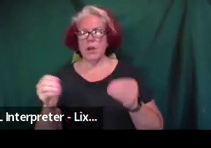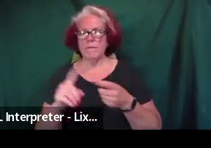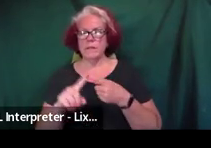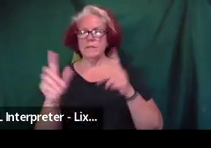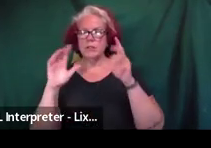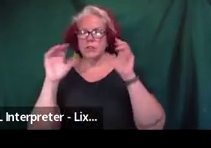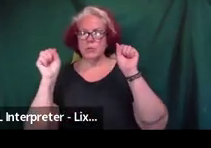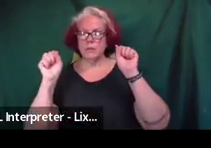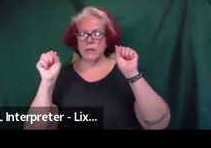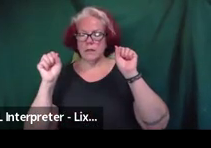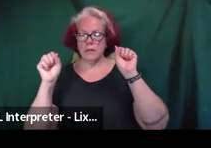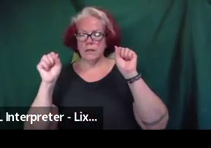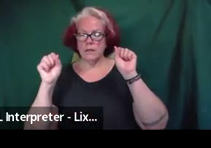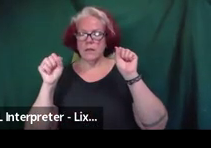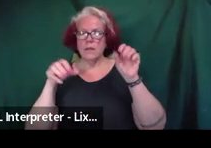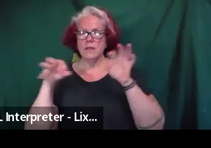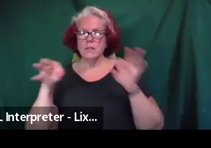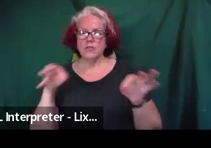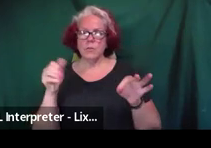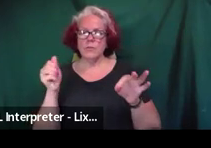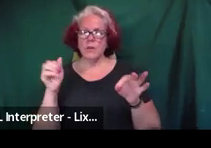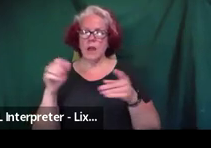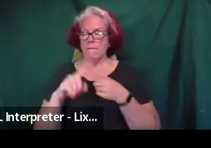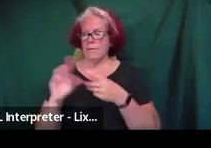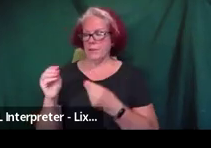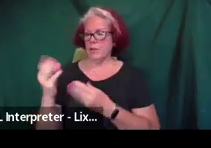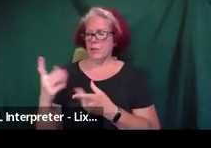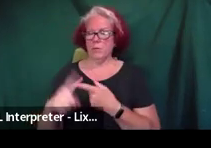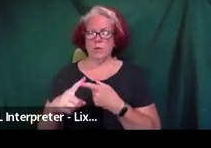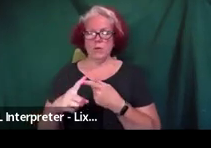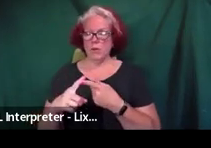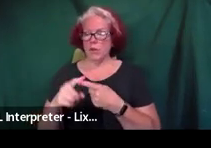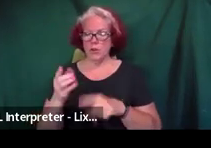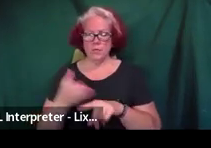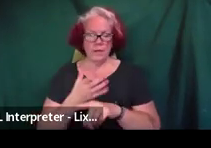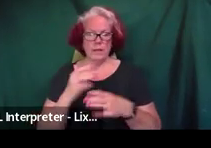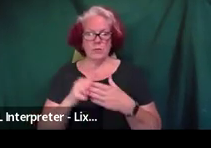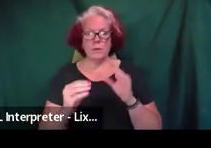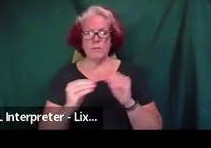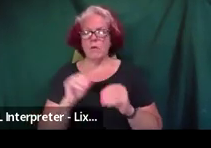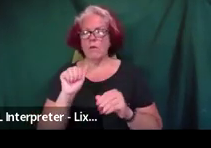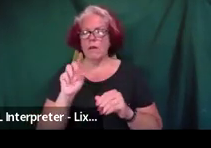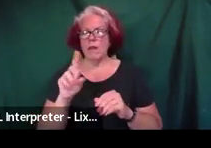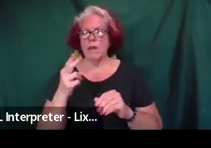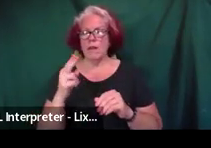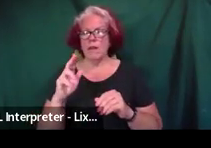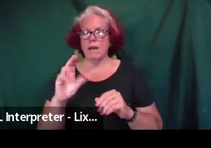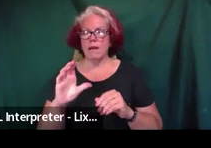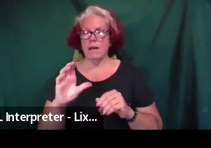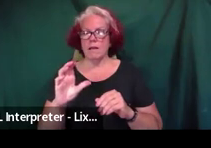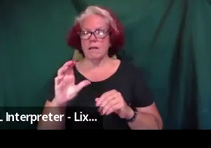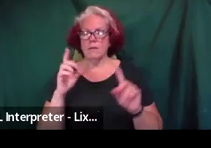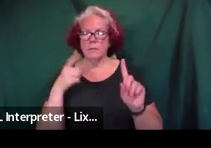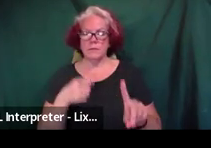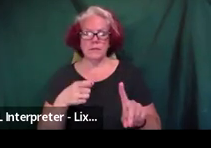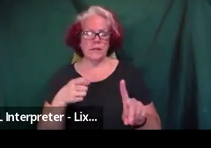is really the description of the deliverable, revise that to be more ad hoc specific. Because to your point, Commissioner Fisher, right now it